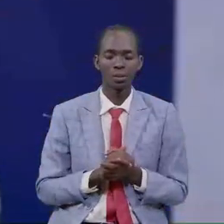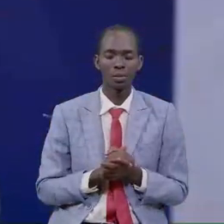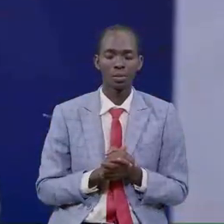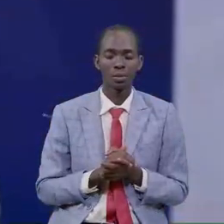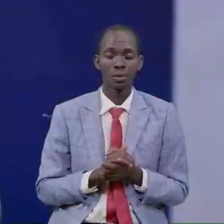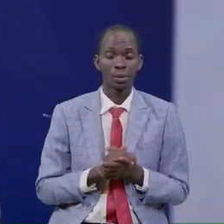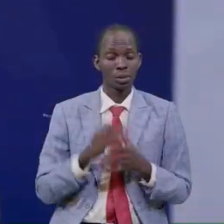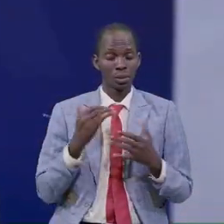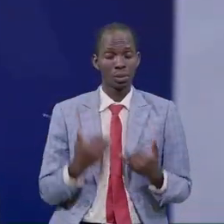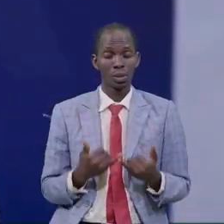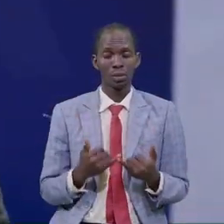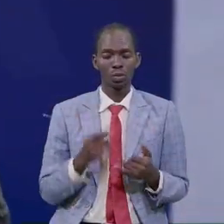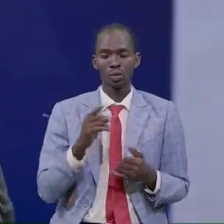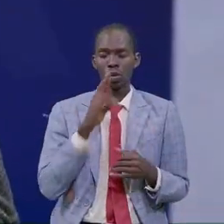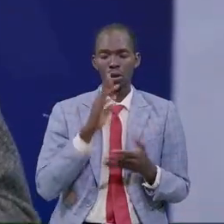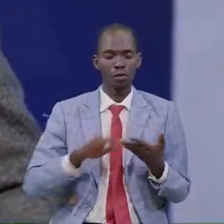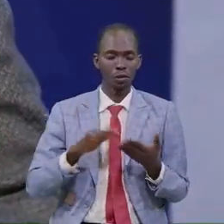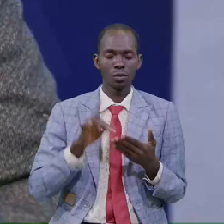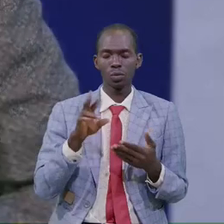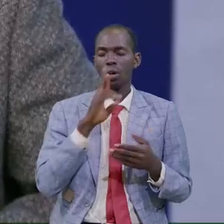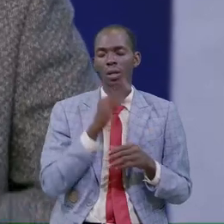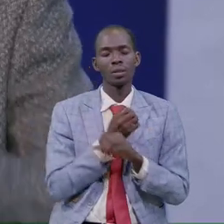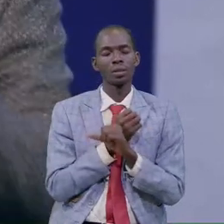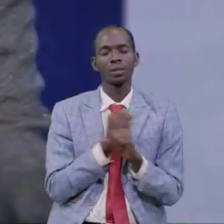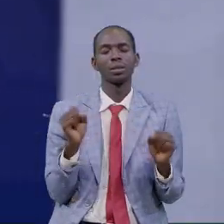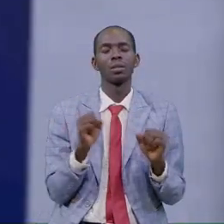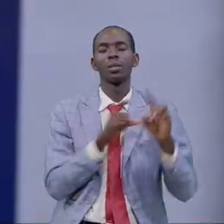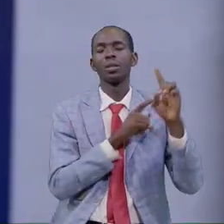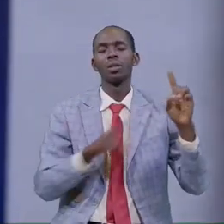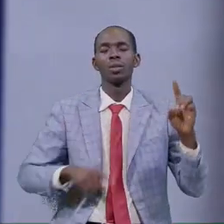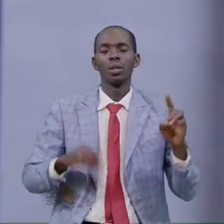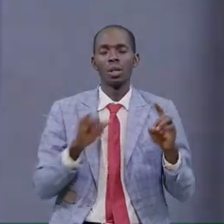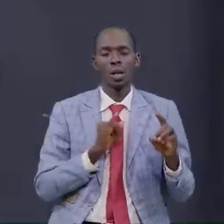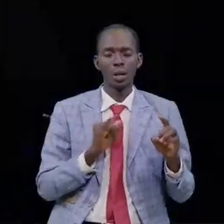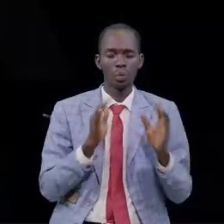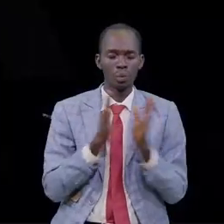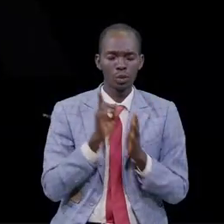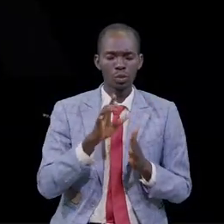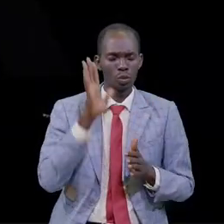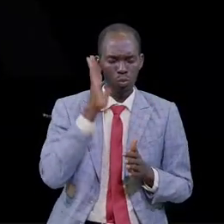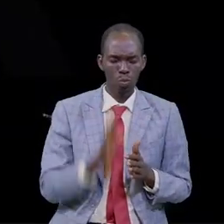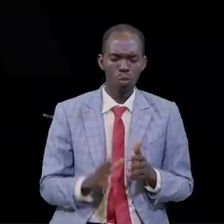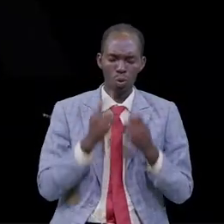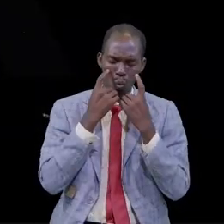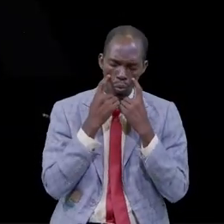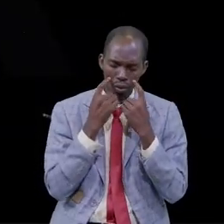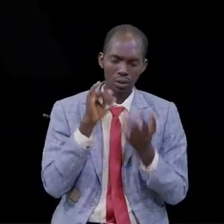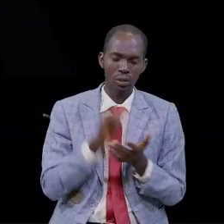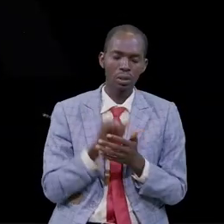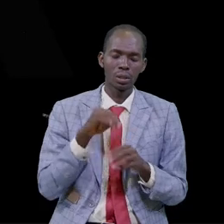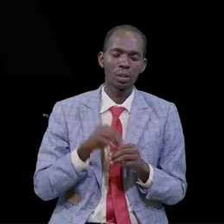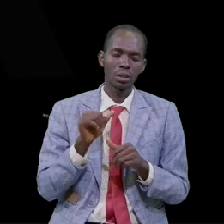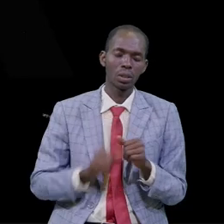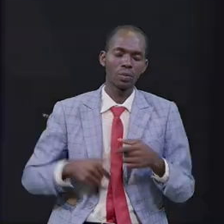are saved. Maintenant vous êtes pardonné, sauvé. Lord, I pray you witness that in every heart in Jesus' name. Je prie que le témoignage soit